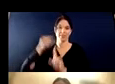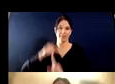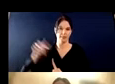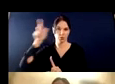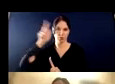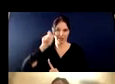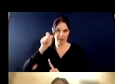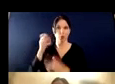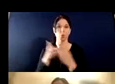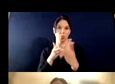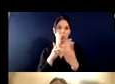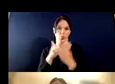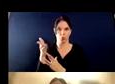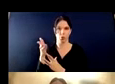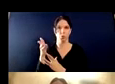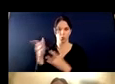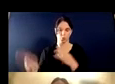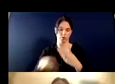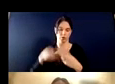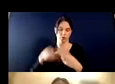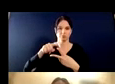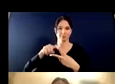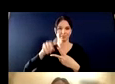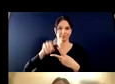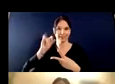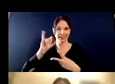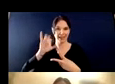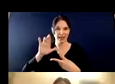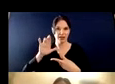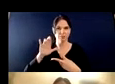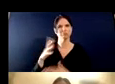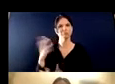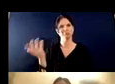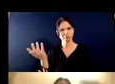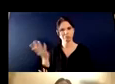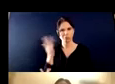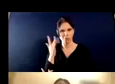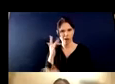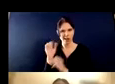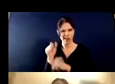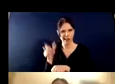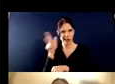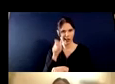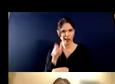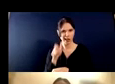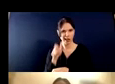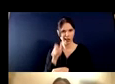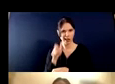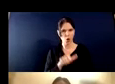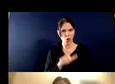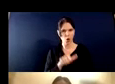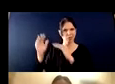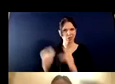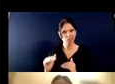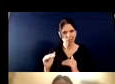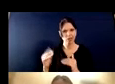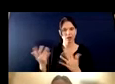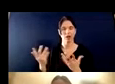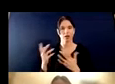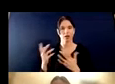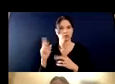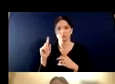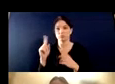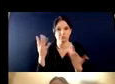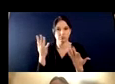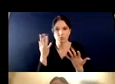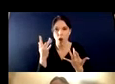So again, why is this child able to hear sound at a lower level when it's presented through bone conduction? What is the deal? Why